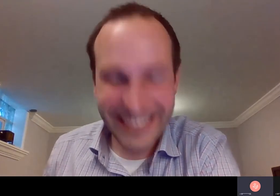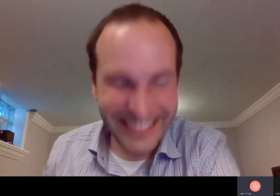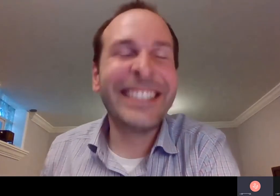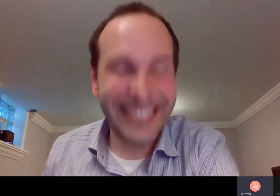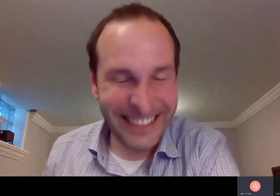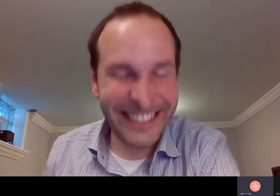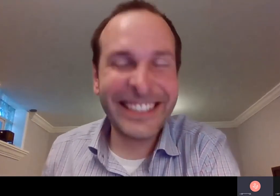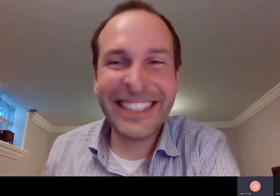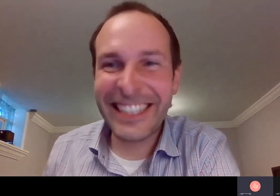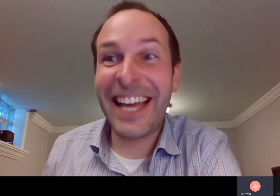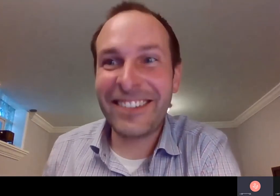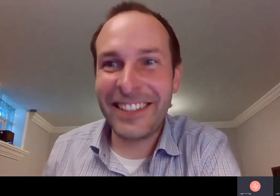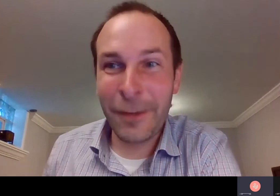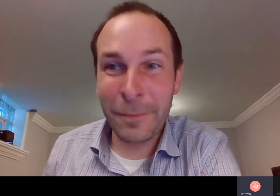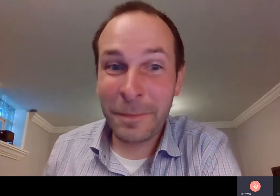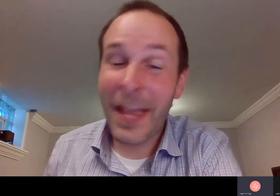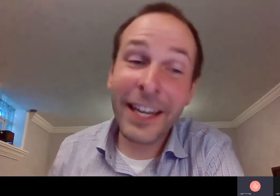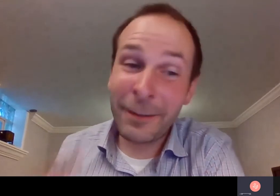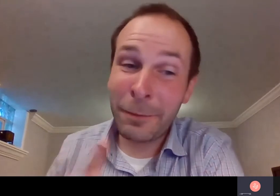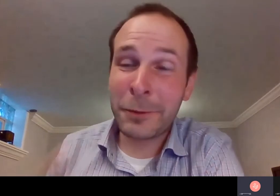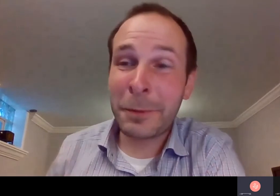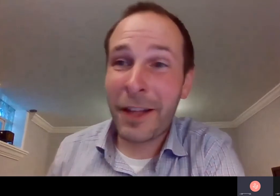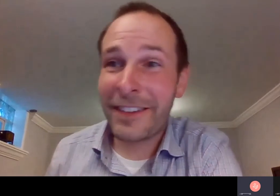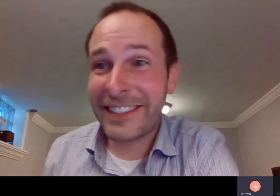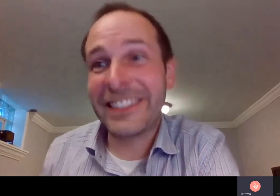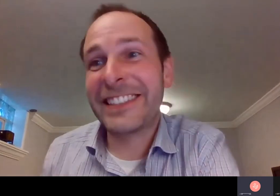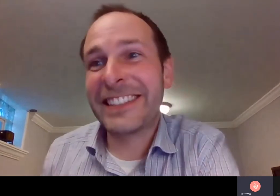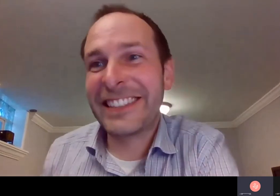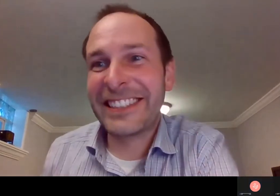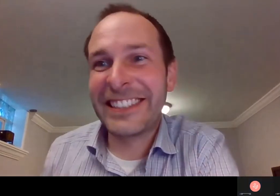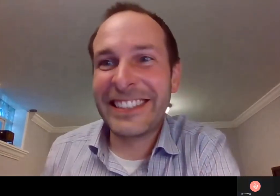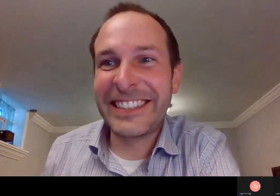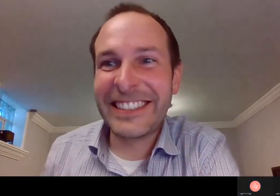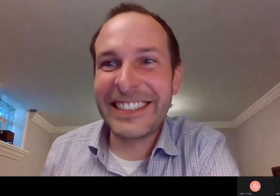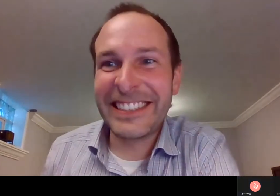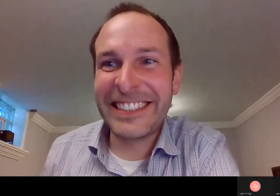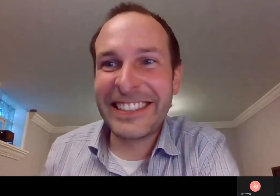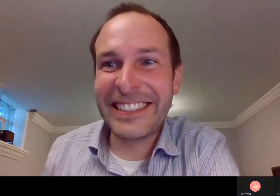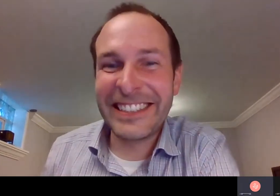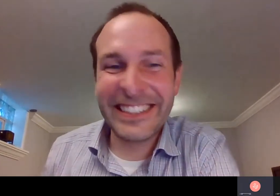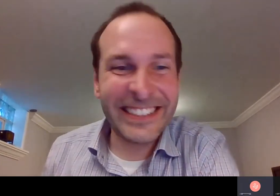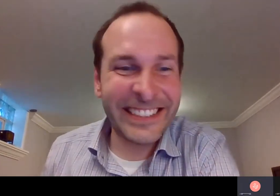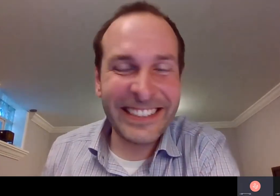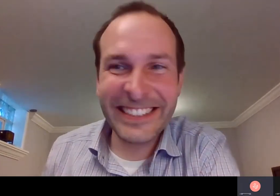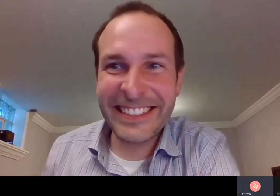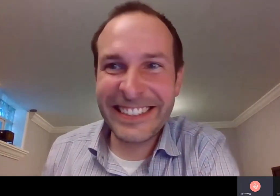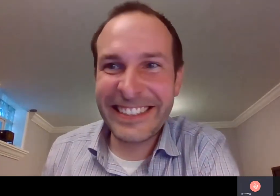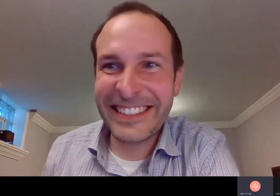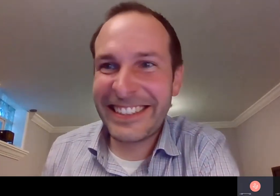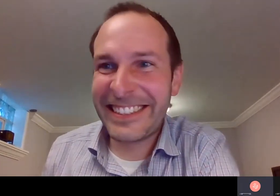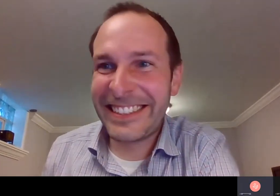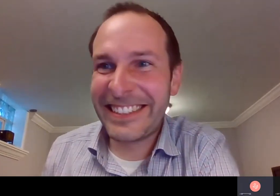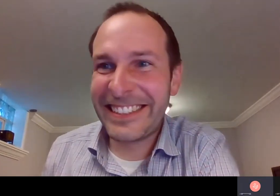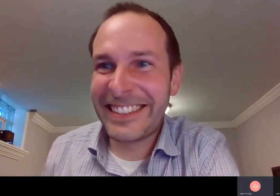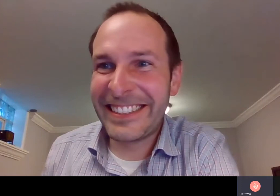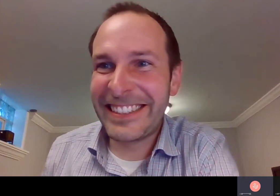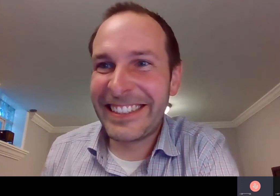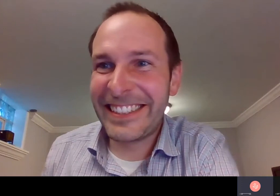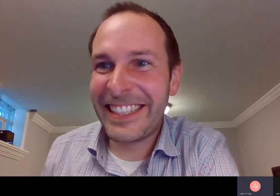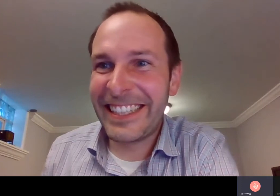11 more Wednesdays. Exactly. Yep. And multiple other days. Yes. Yes,